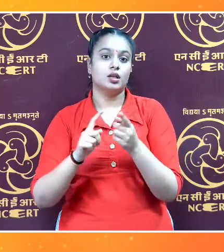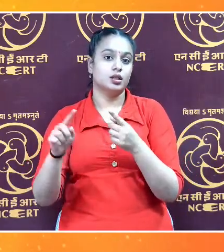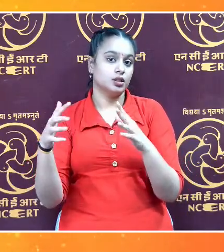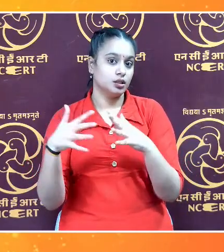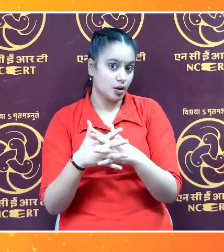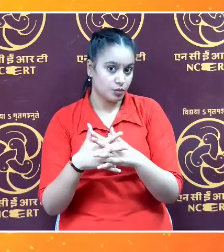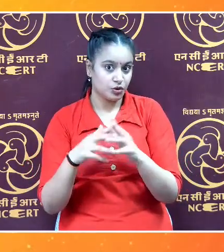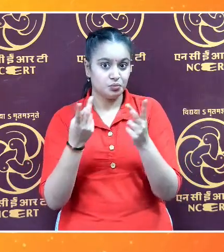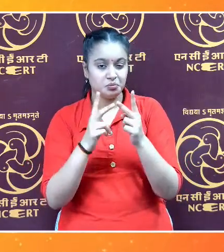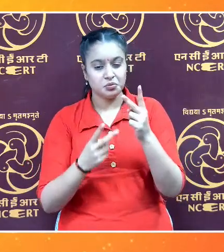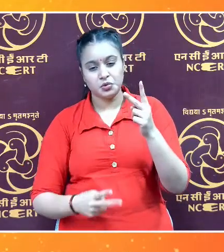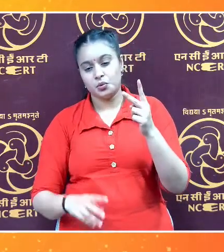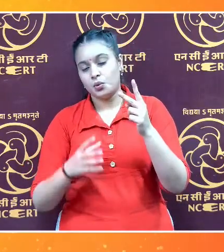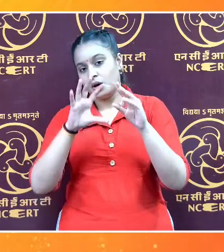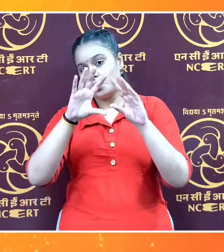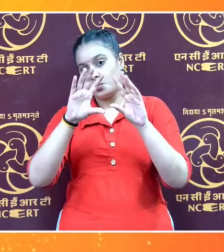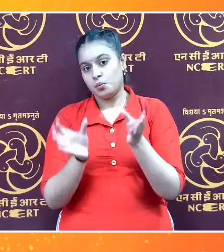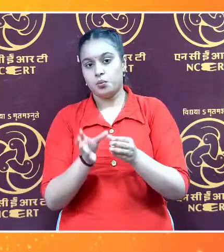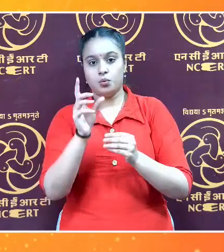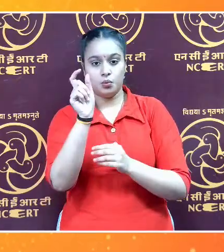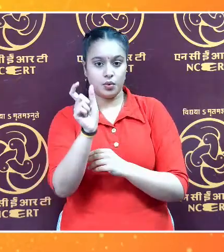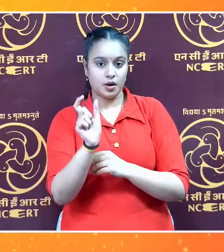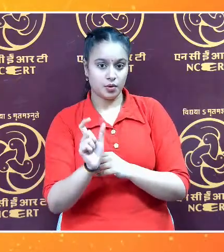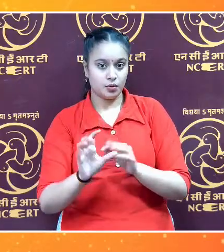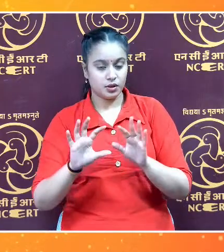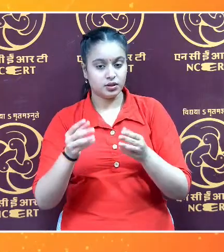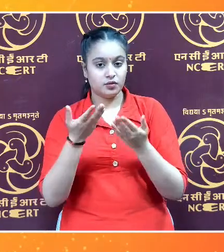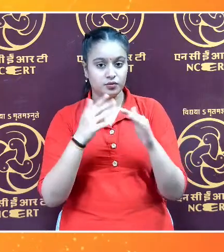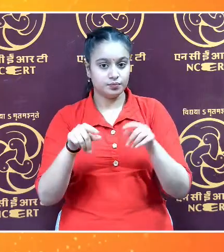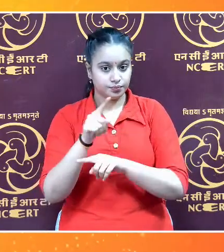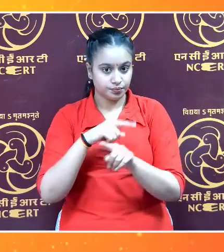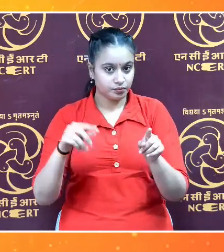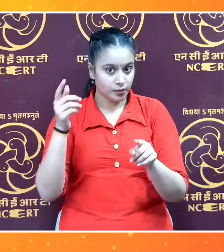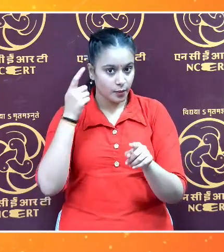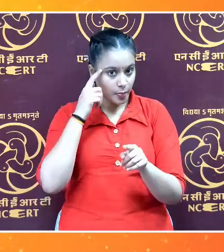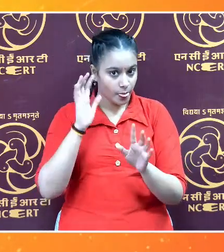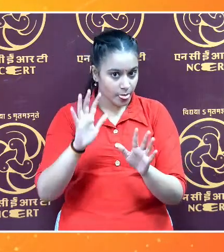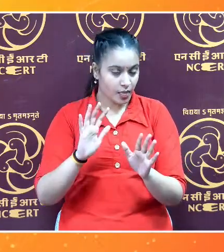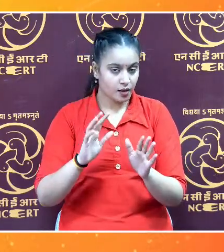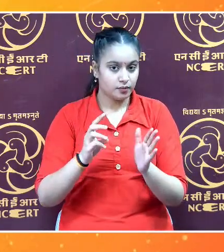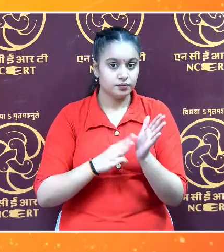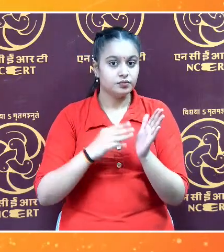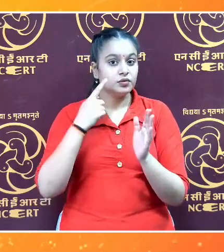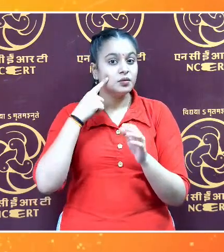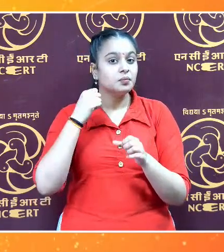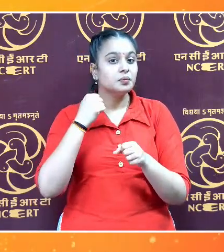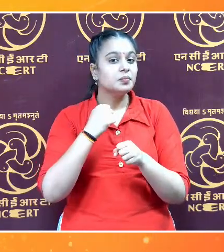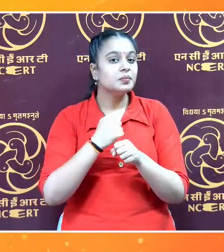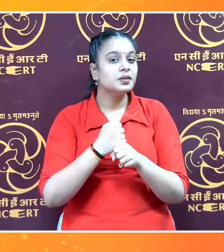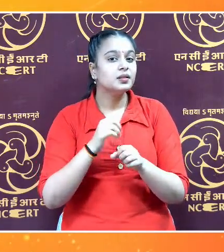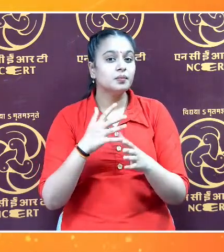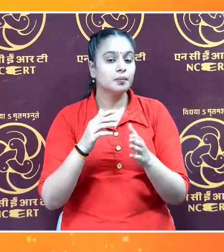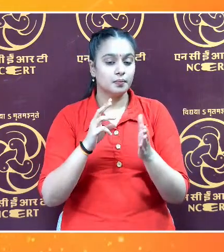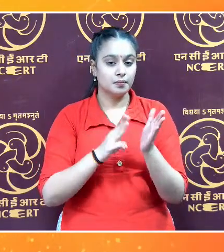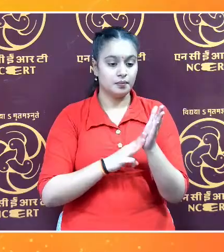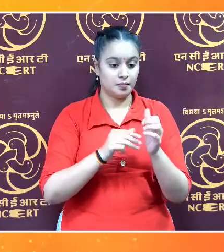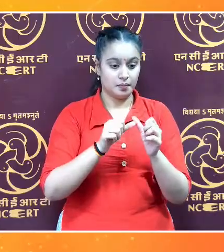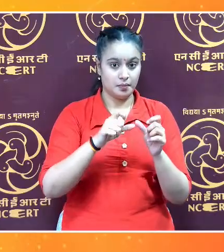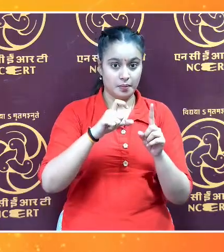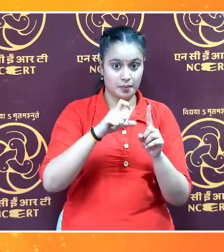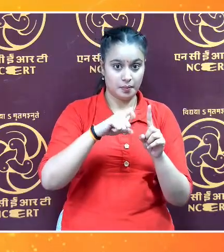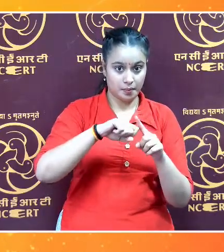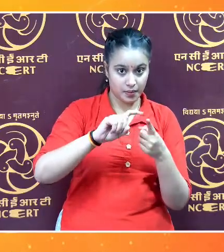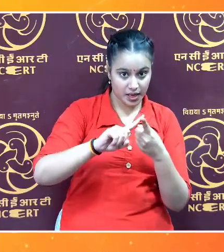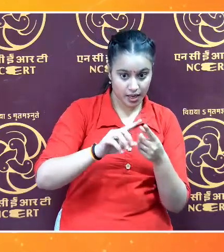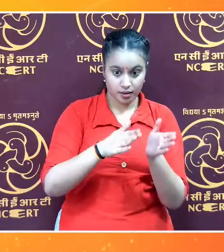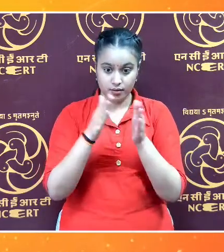becomes made. Made. Some children, I have been hearing some children saying made, but there's no word called made. It's make, made. Yeah.